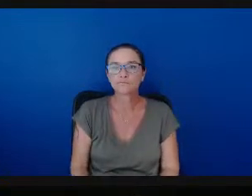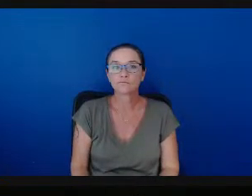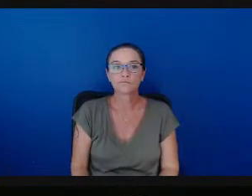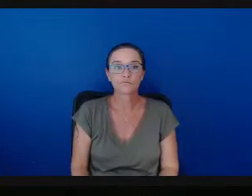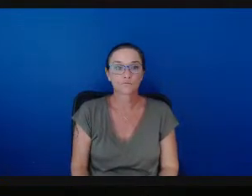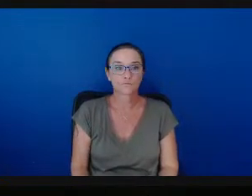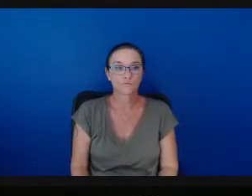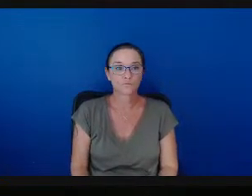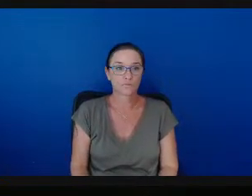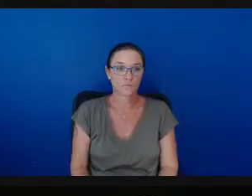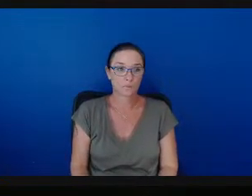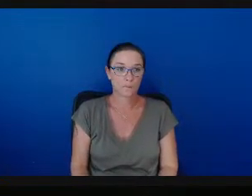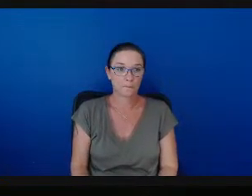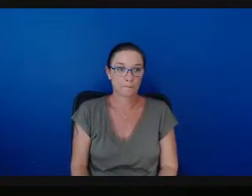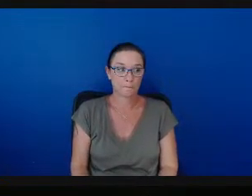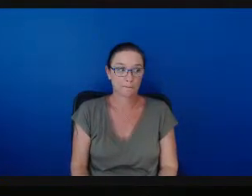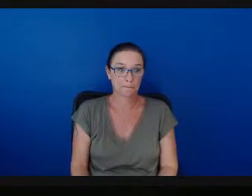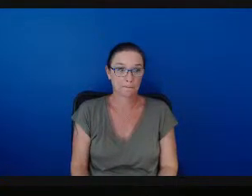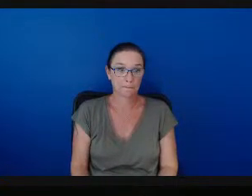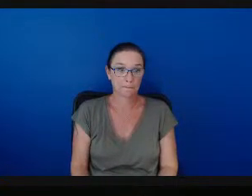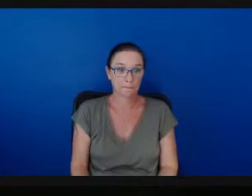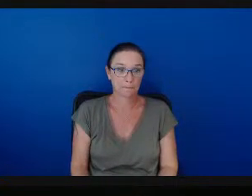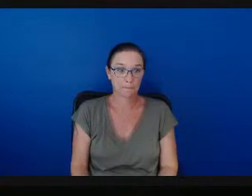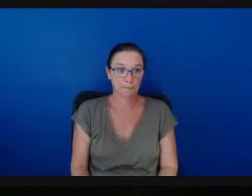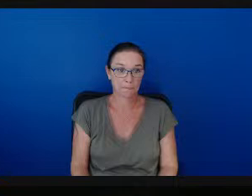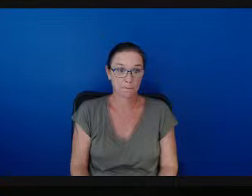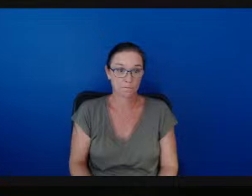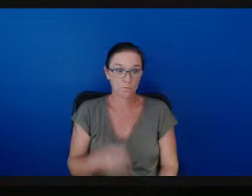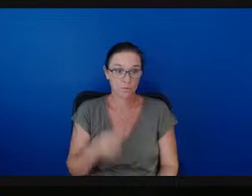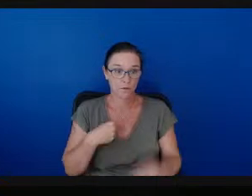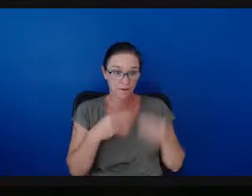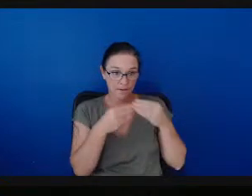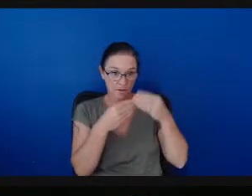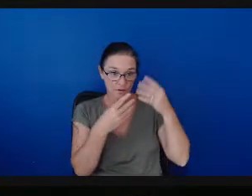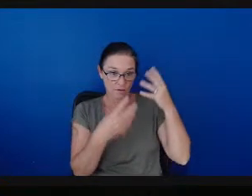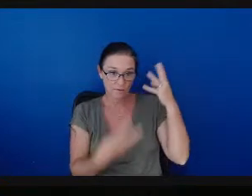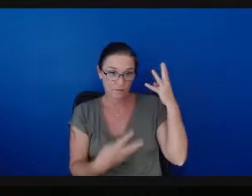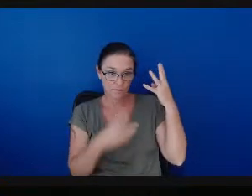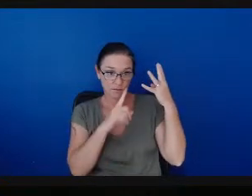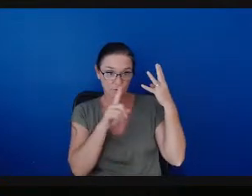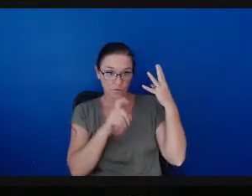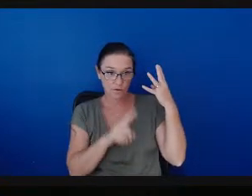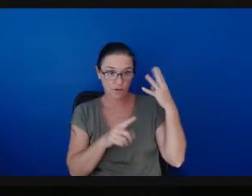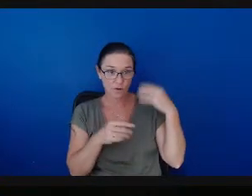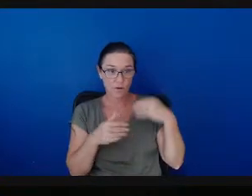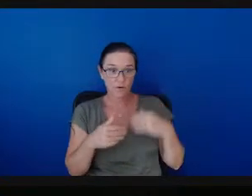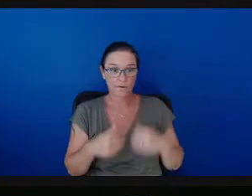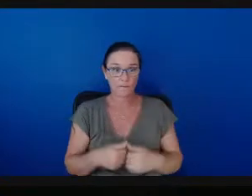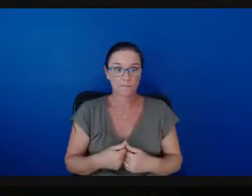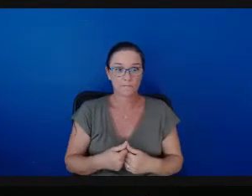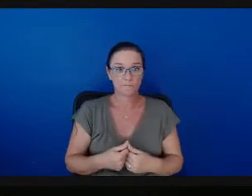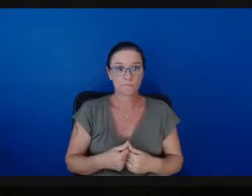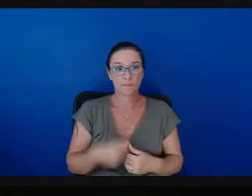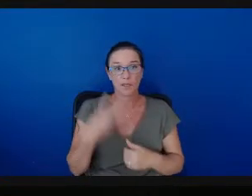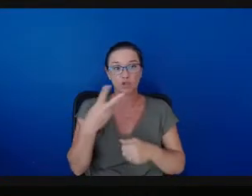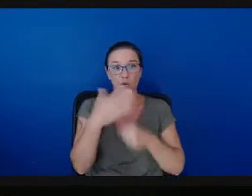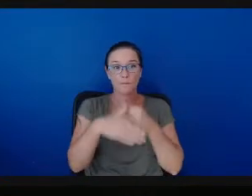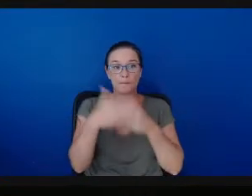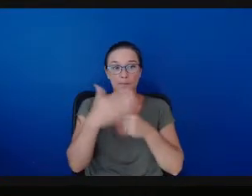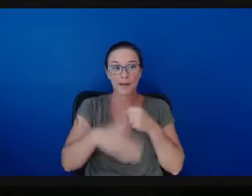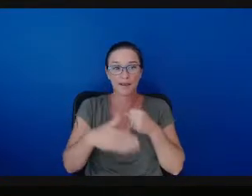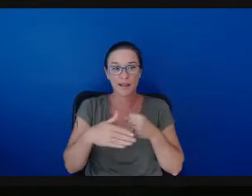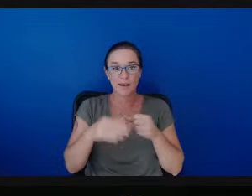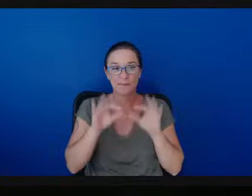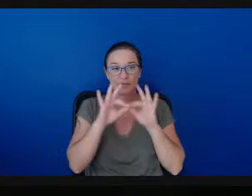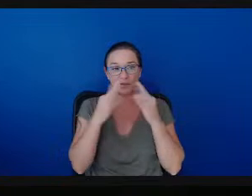in the question stack? Well, I had our 2 pineapples Ohana send a list of questions here,